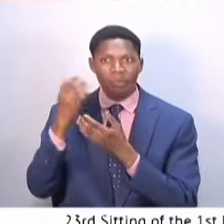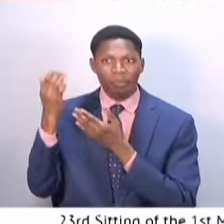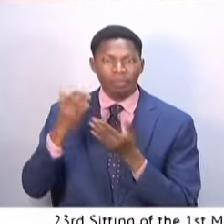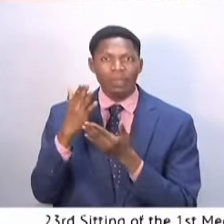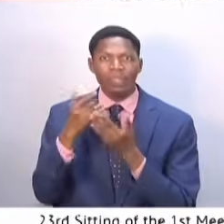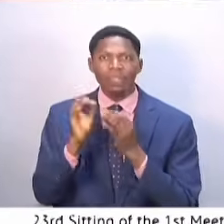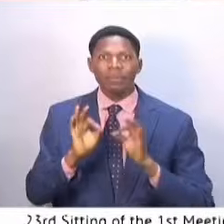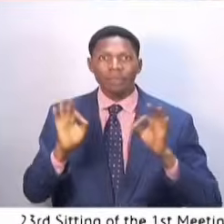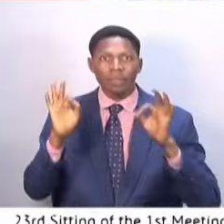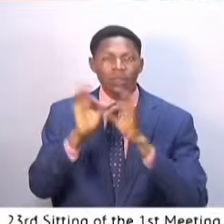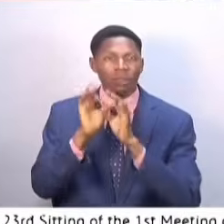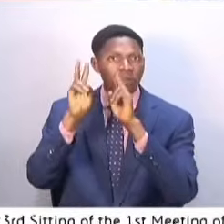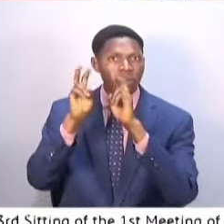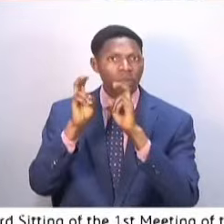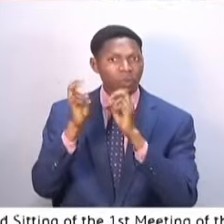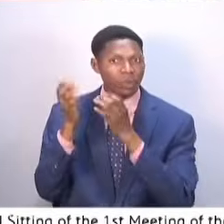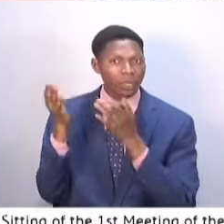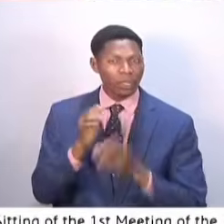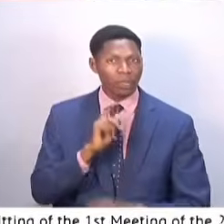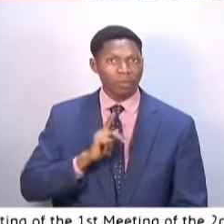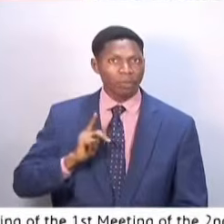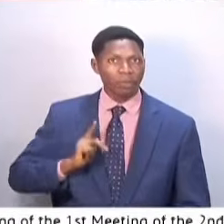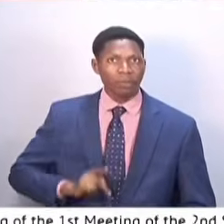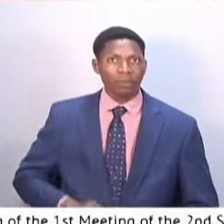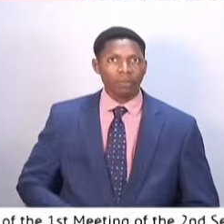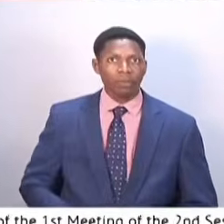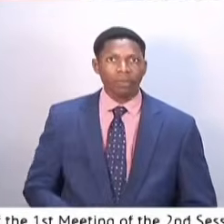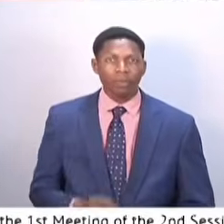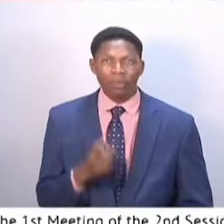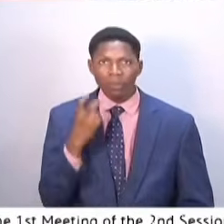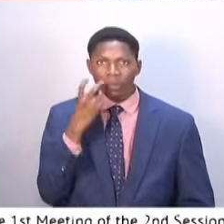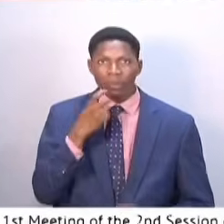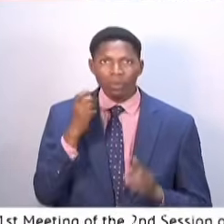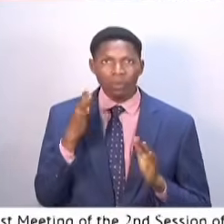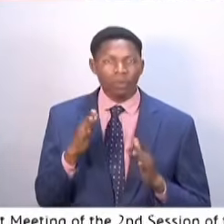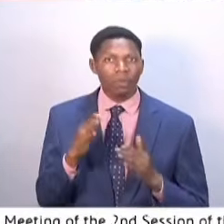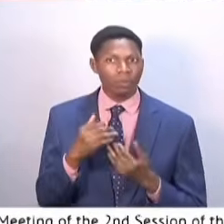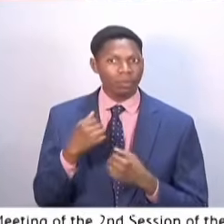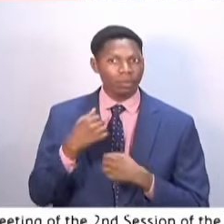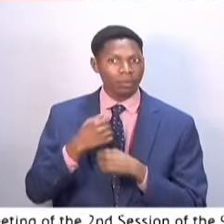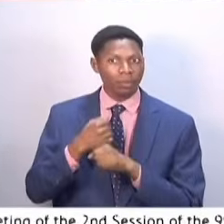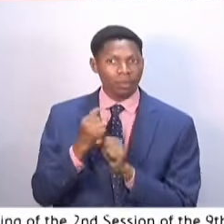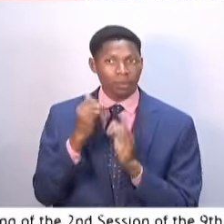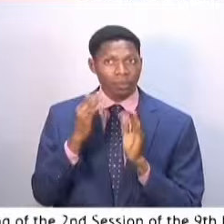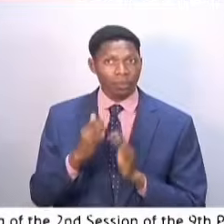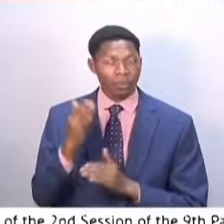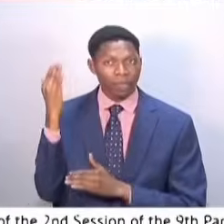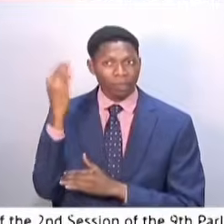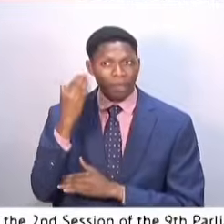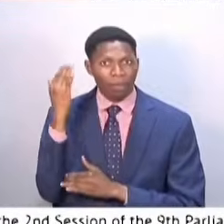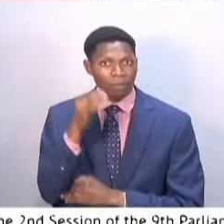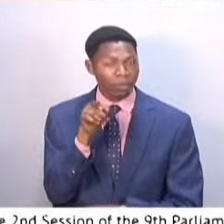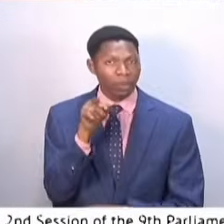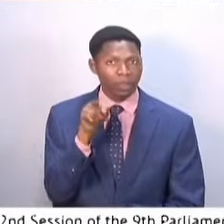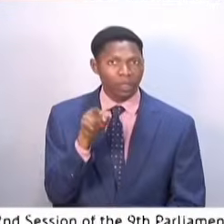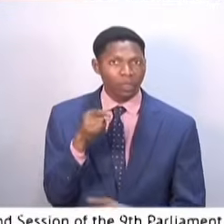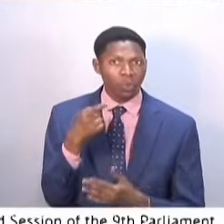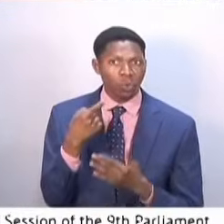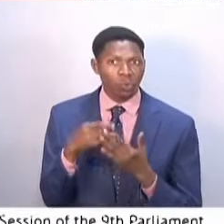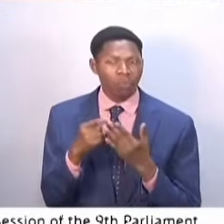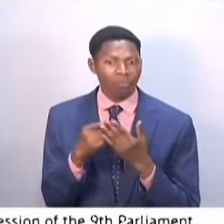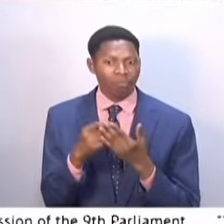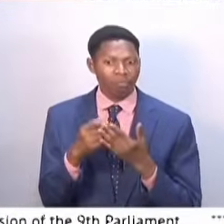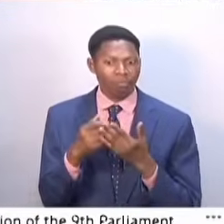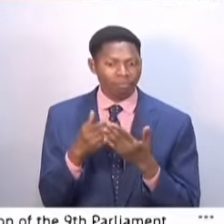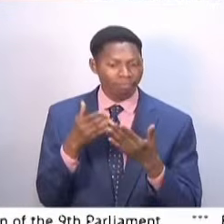important matter on the floor of Parliament. Mr. Speaker, the maker of the statement underscores the